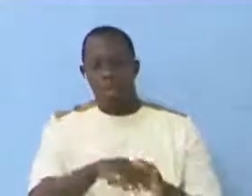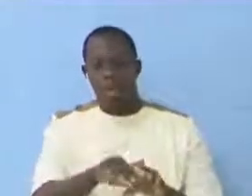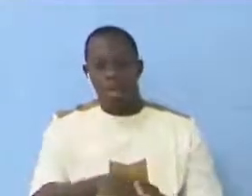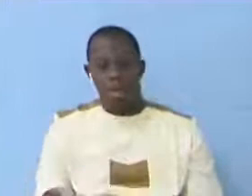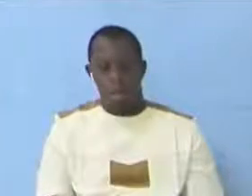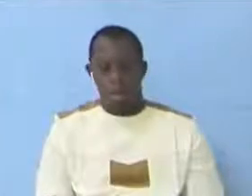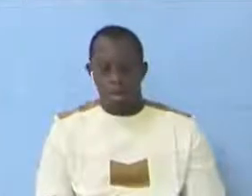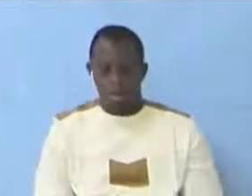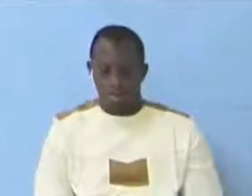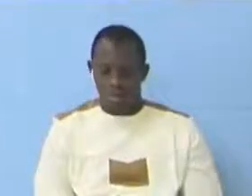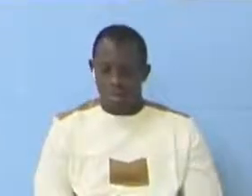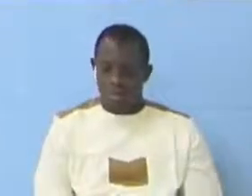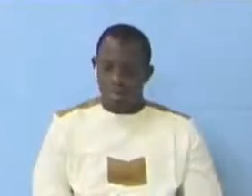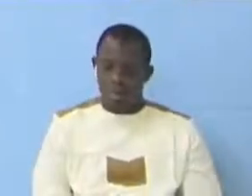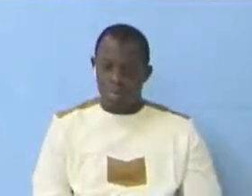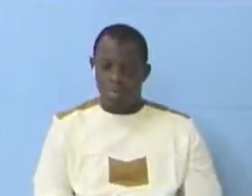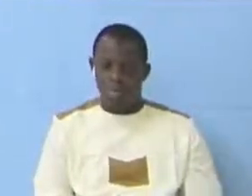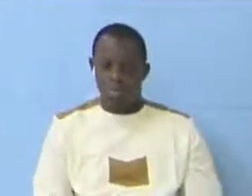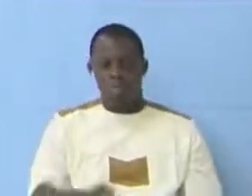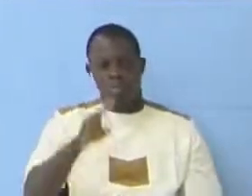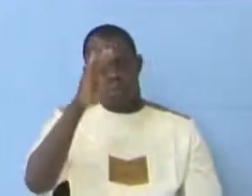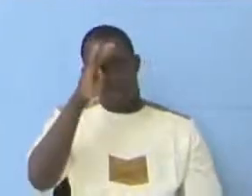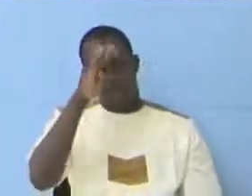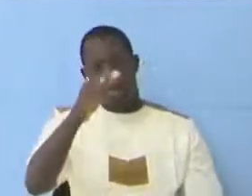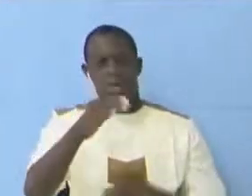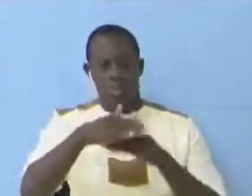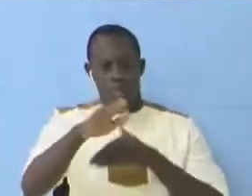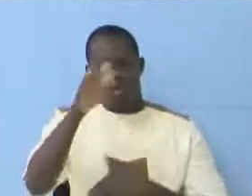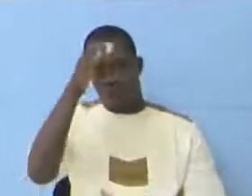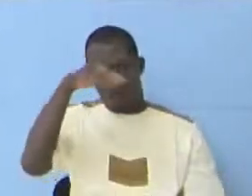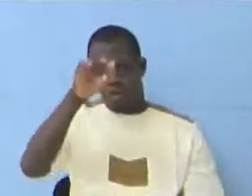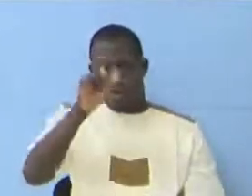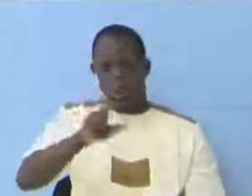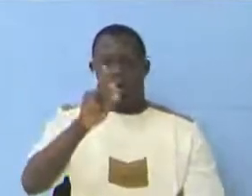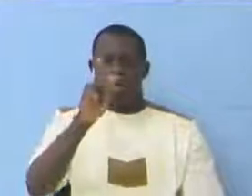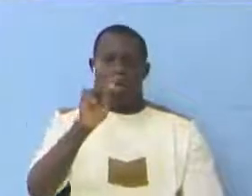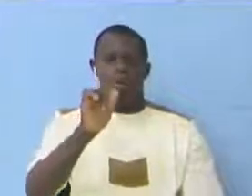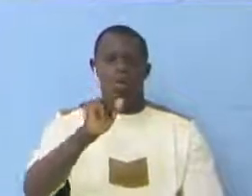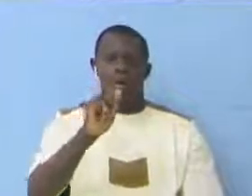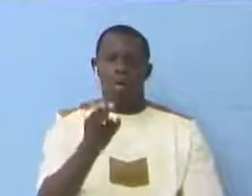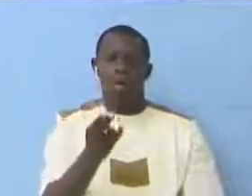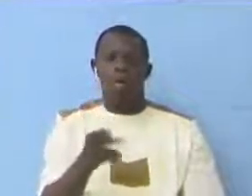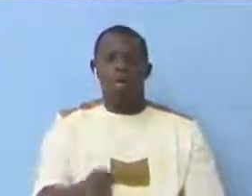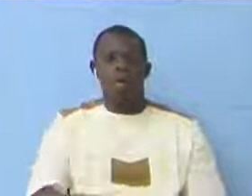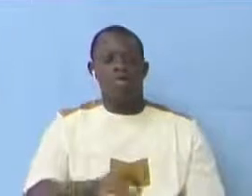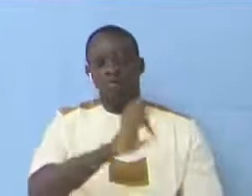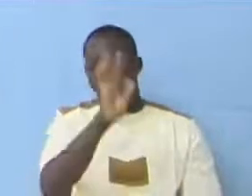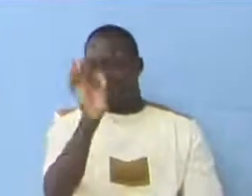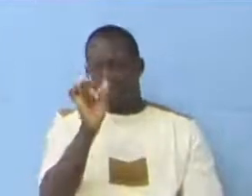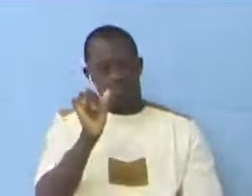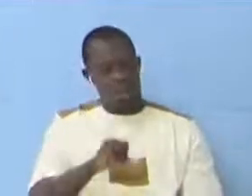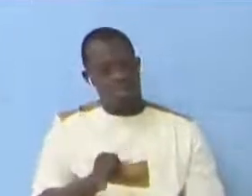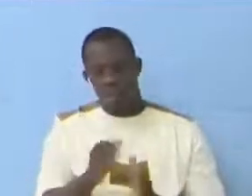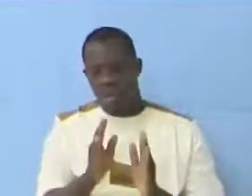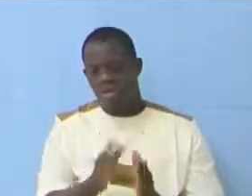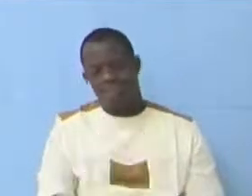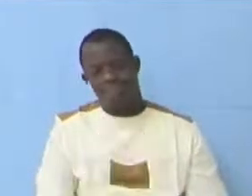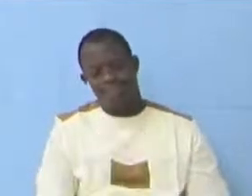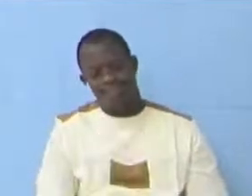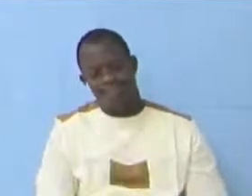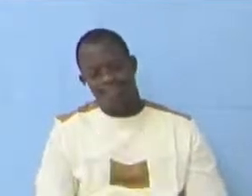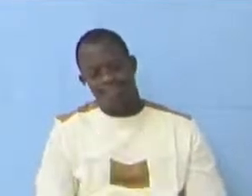Thank you very much, Commissioner Ka. Jërëjëf Commissioner Ka. very badly. Metti na